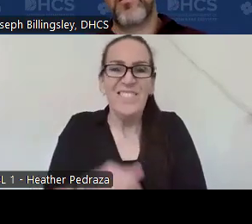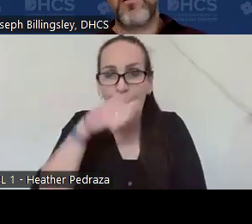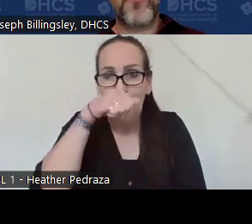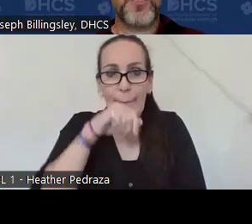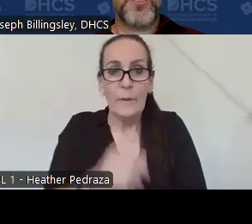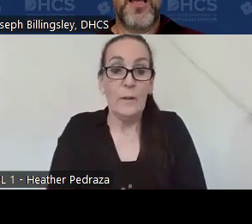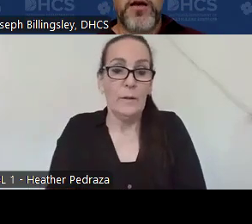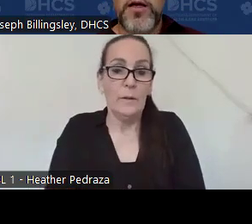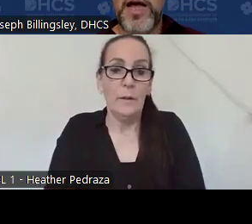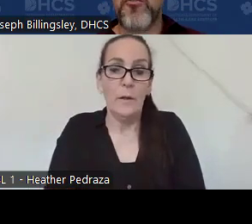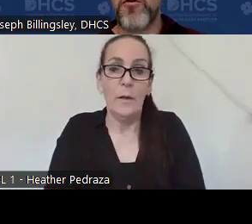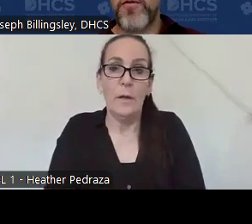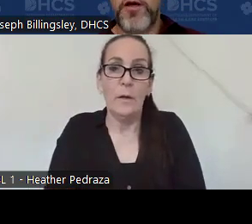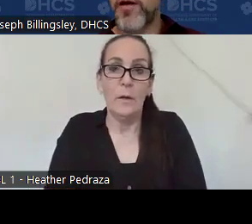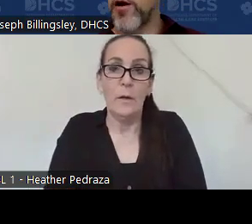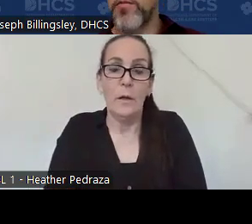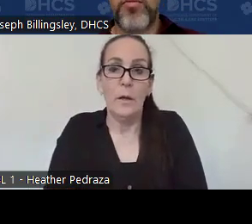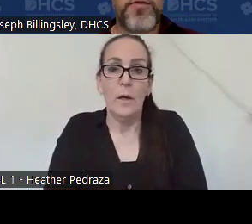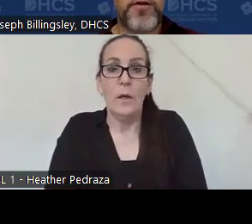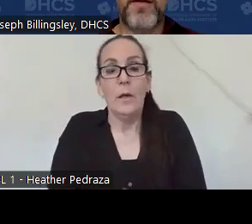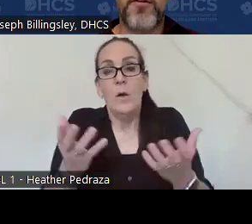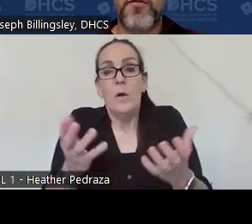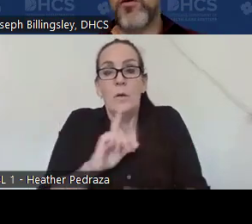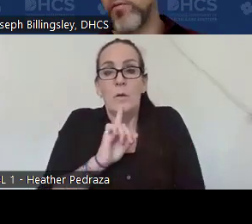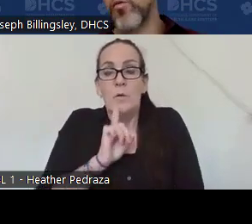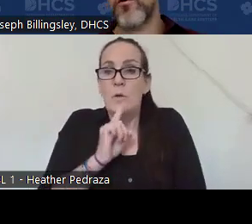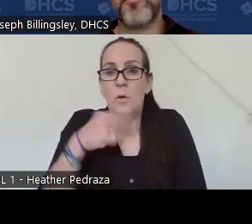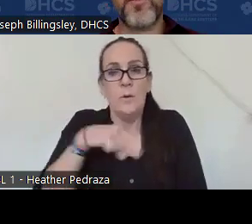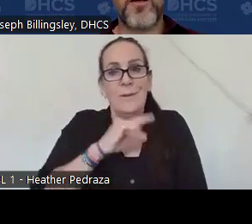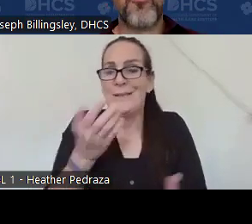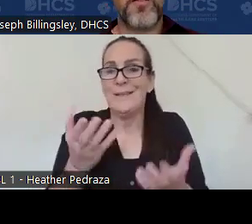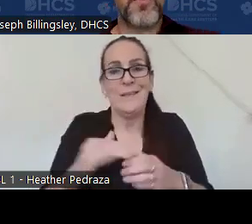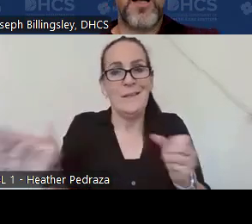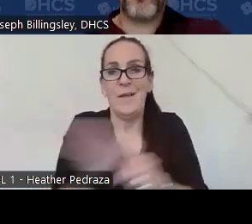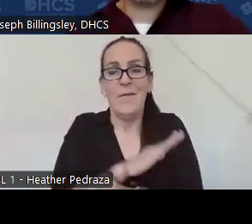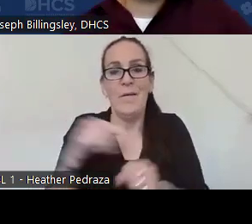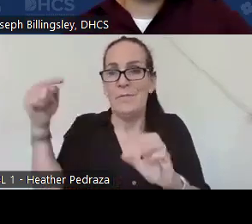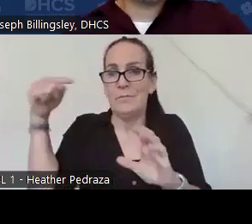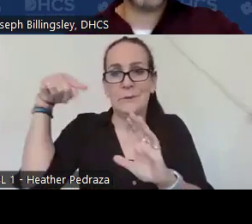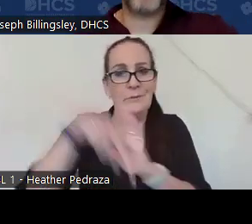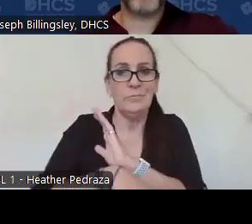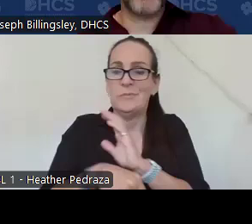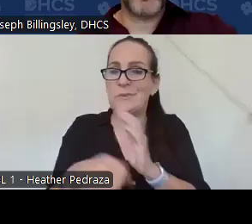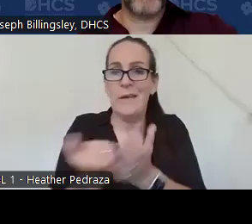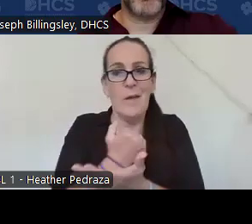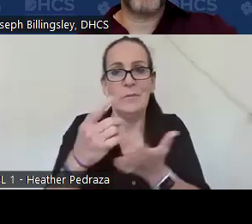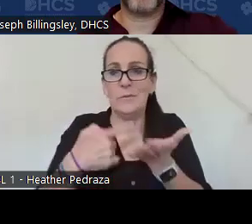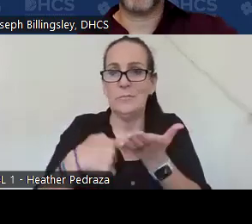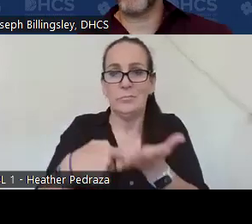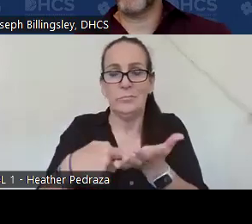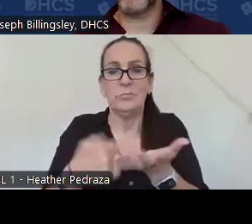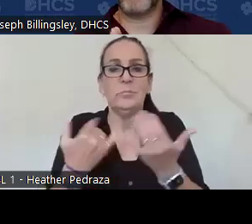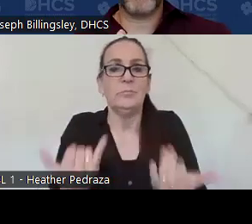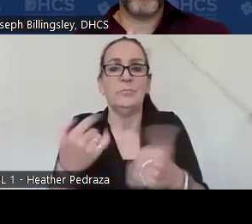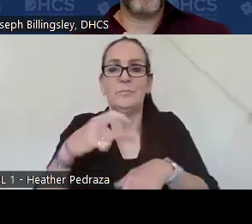So obviously can't capture the entire breadth and depth of the work group discussions in our time here today, but just